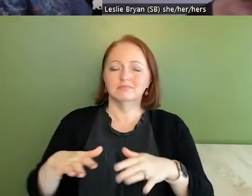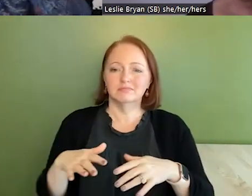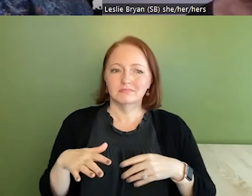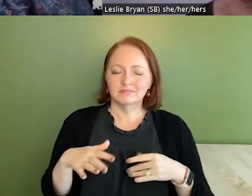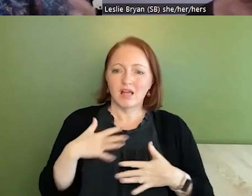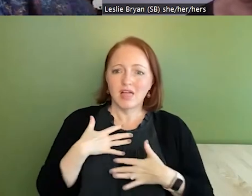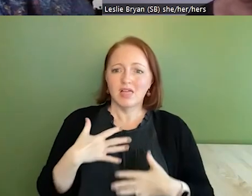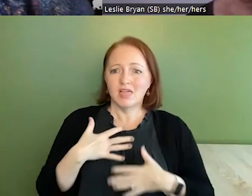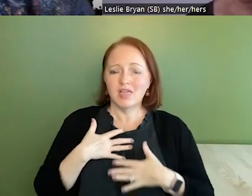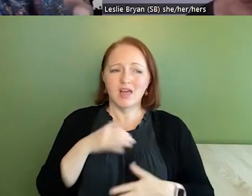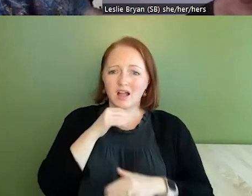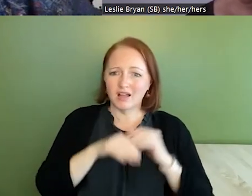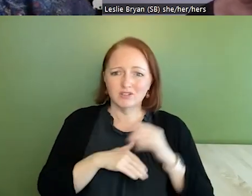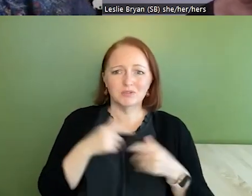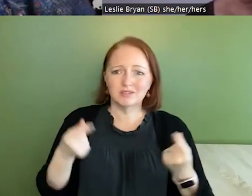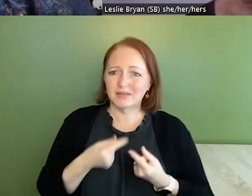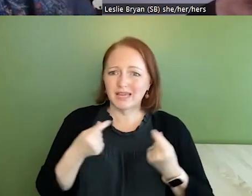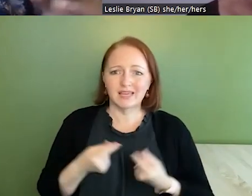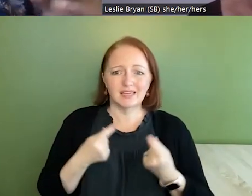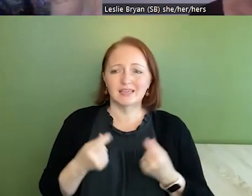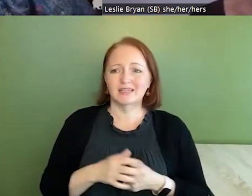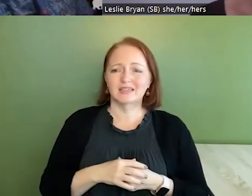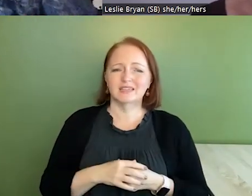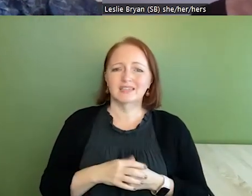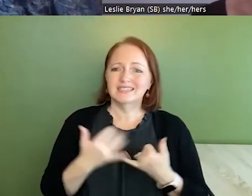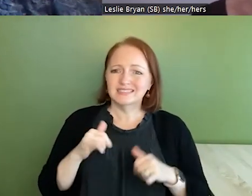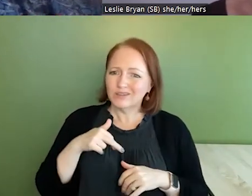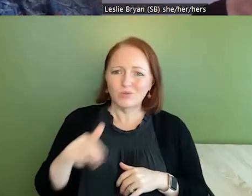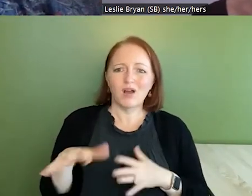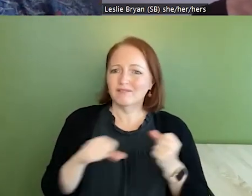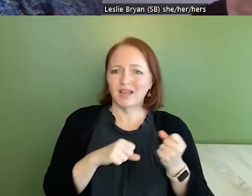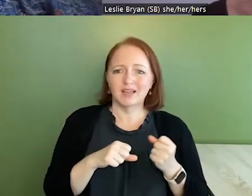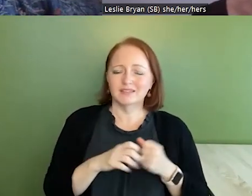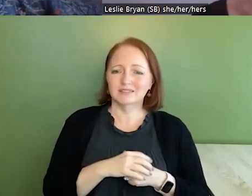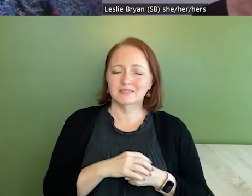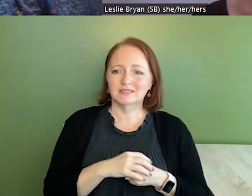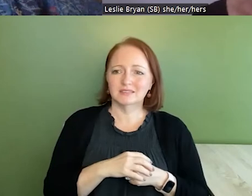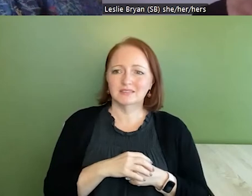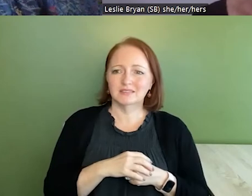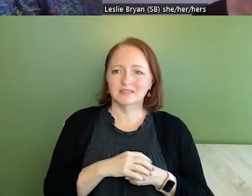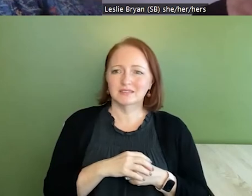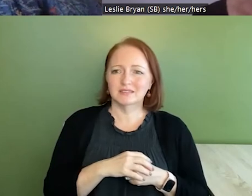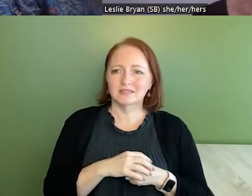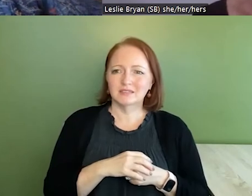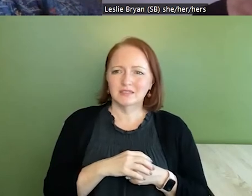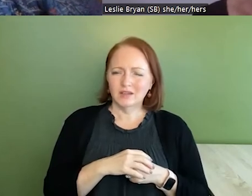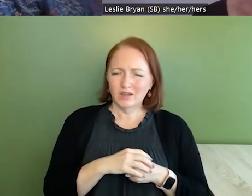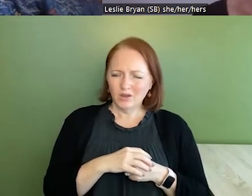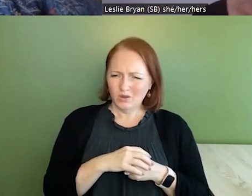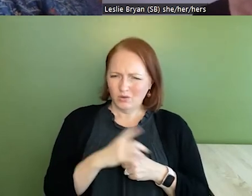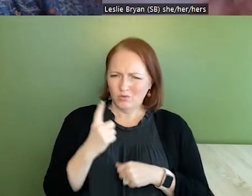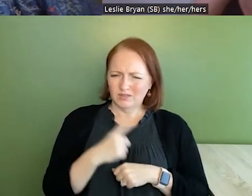out of breath. I'll be uncomfortable. I'll be in pain. I'll still be walking fast. And then one day it just occurred